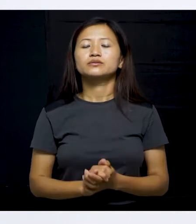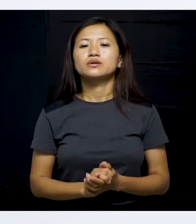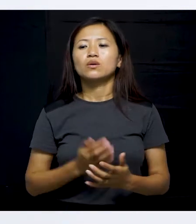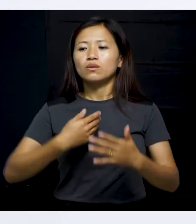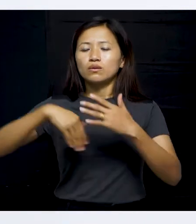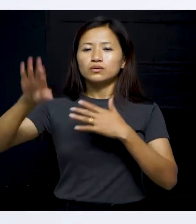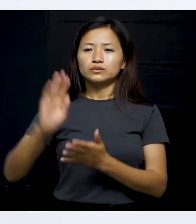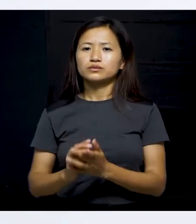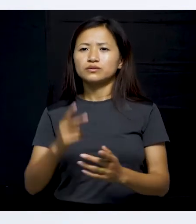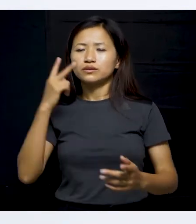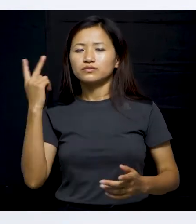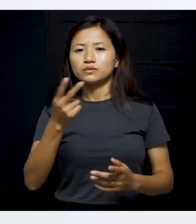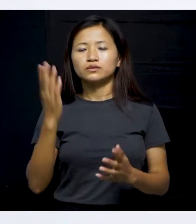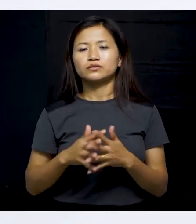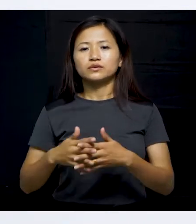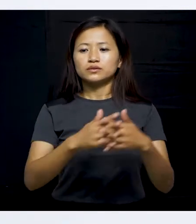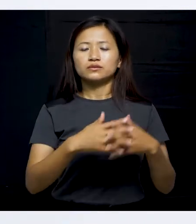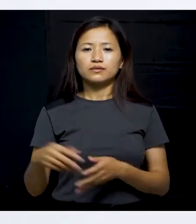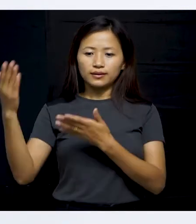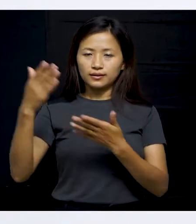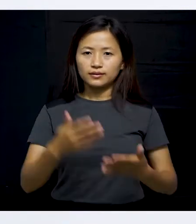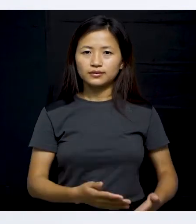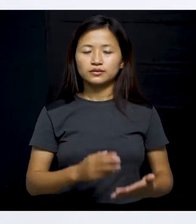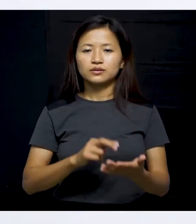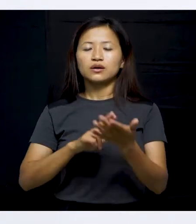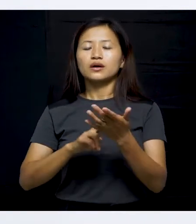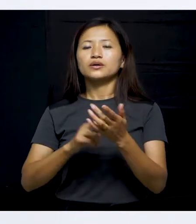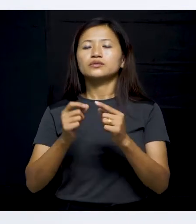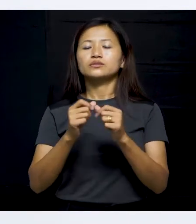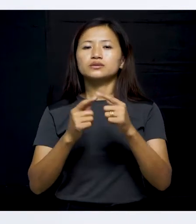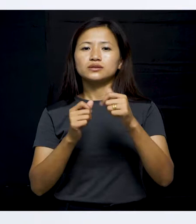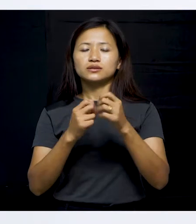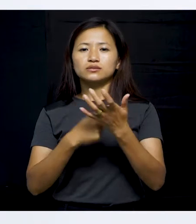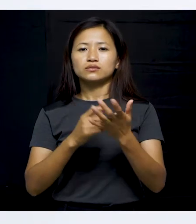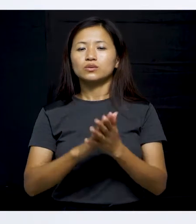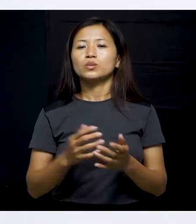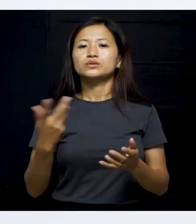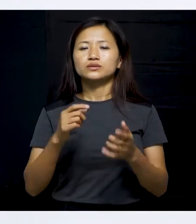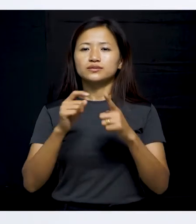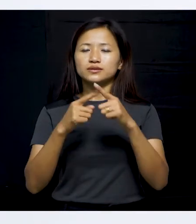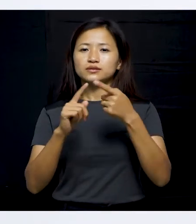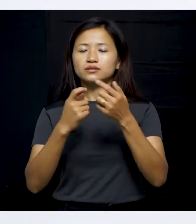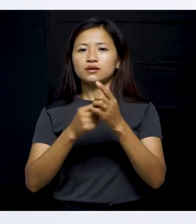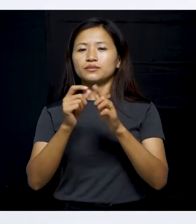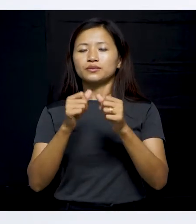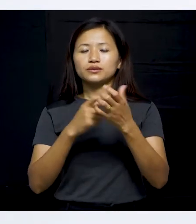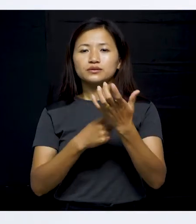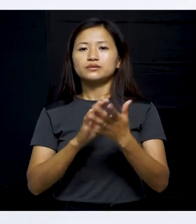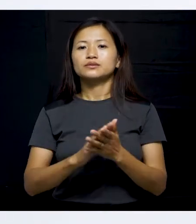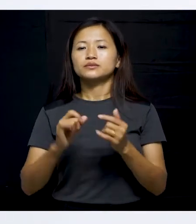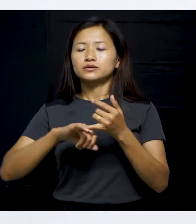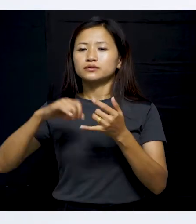the way from America and he landed in a Nokte village, which is a Tirap district. Presently, this district is